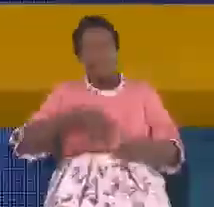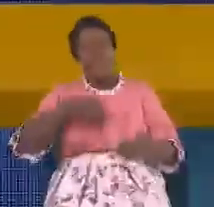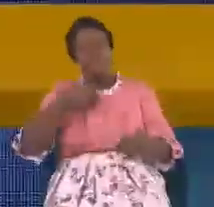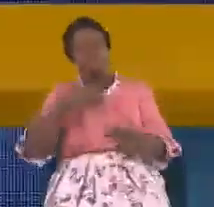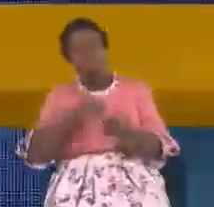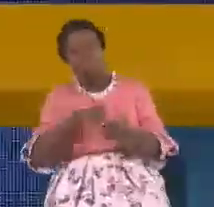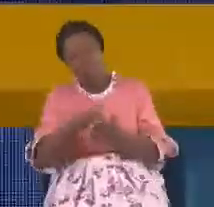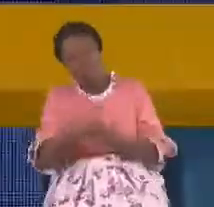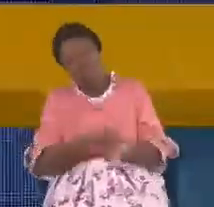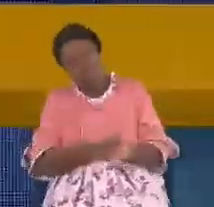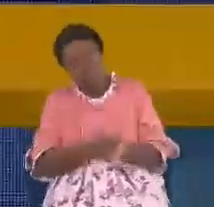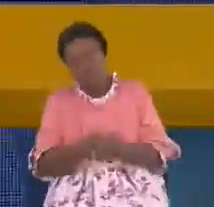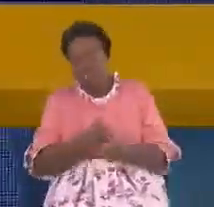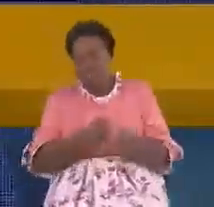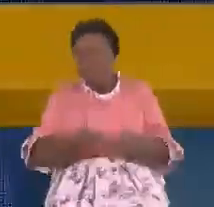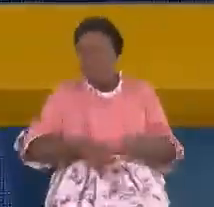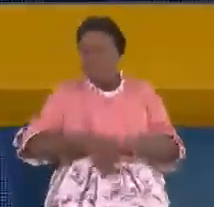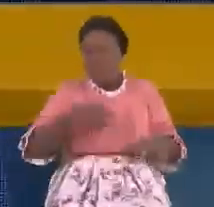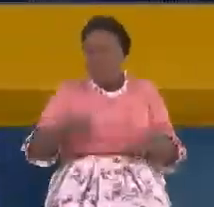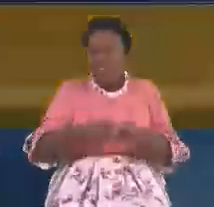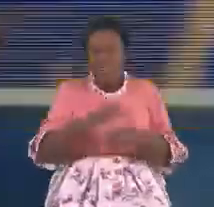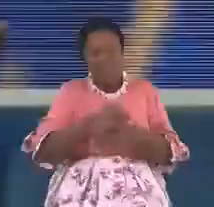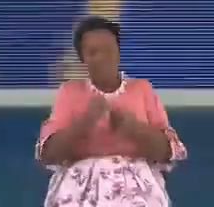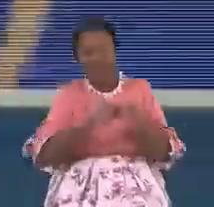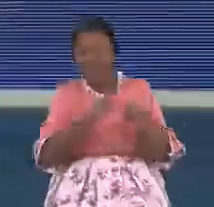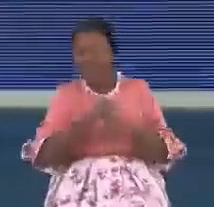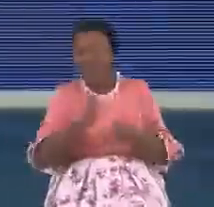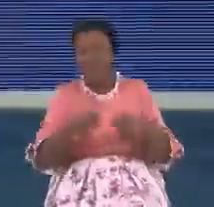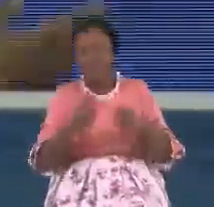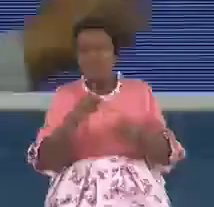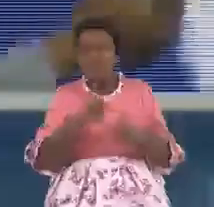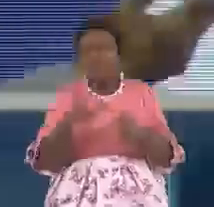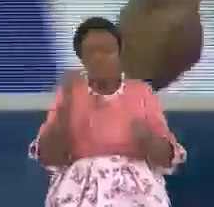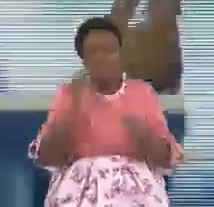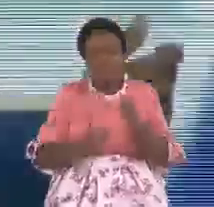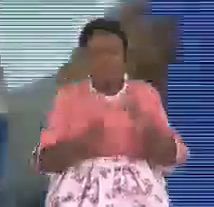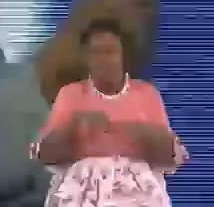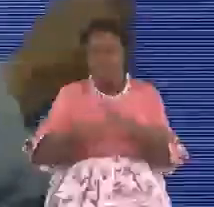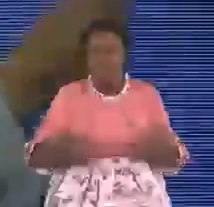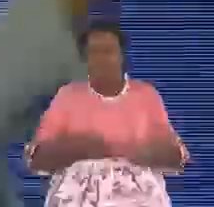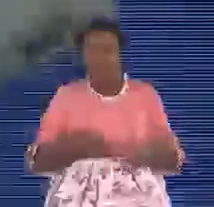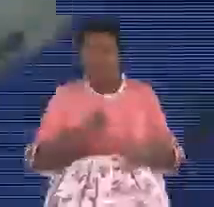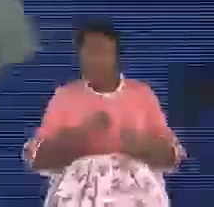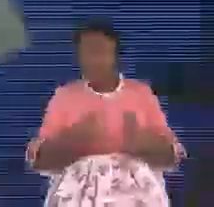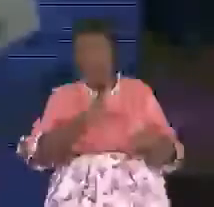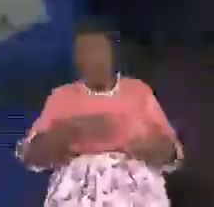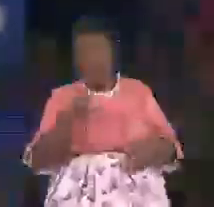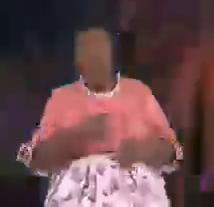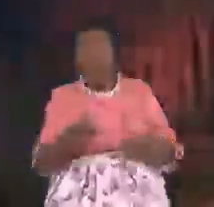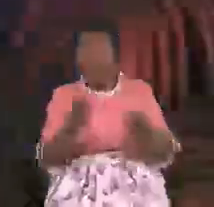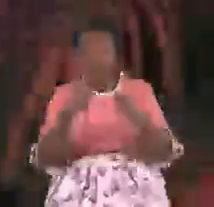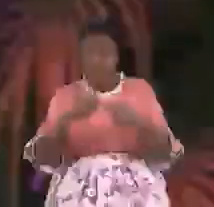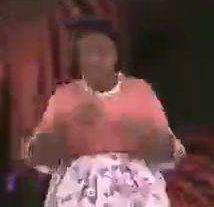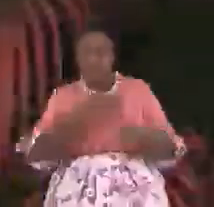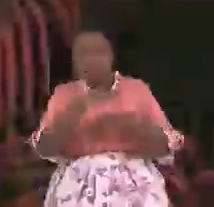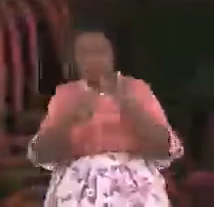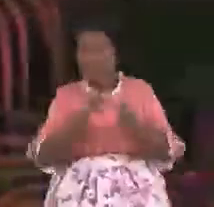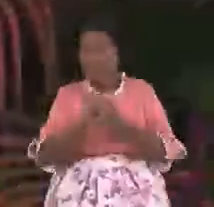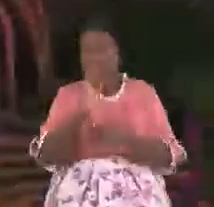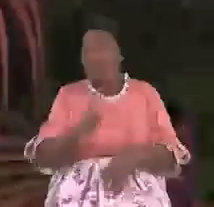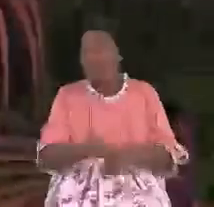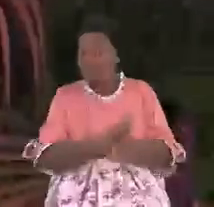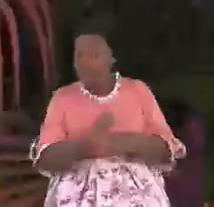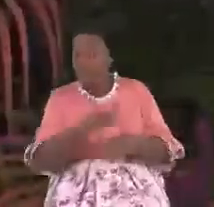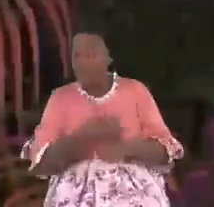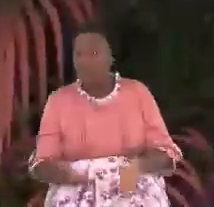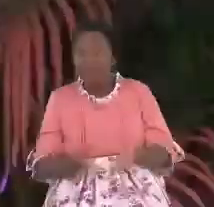is upside down in life. Then Christ comes. He says, come unto me, all ye that labor and are heavy